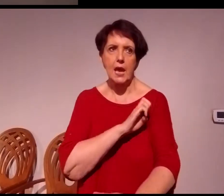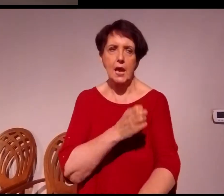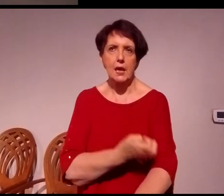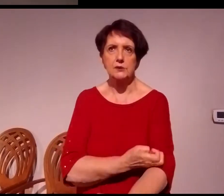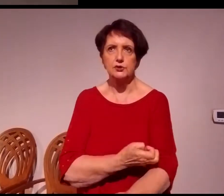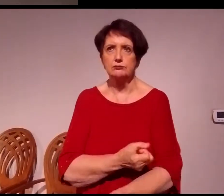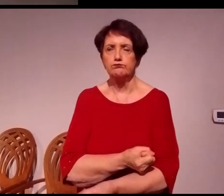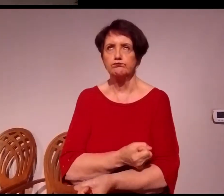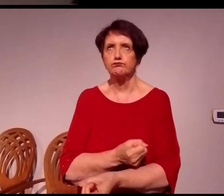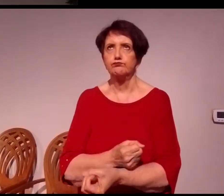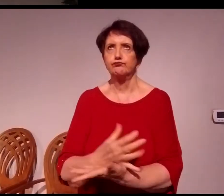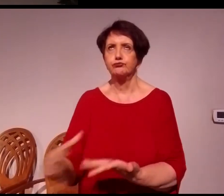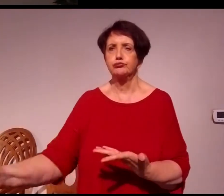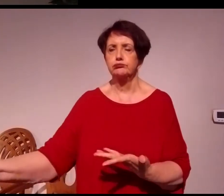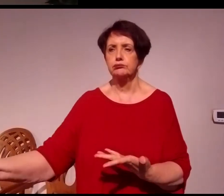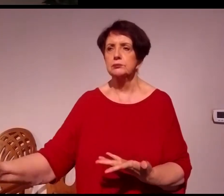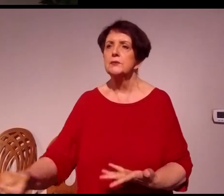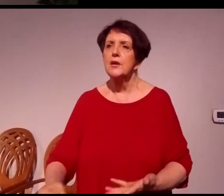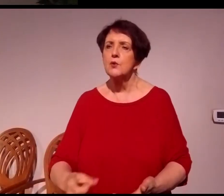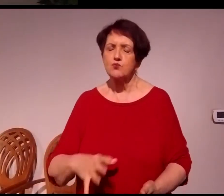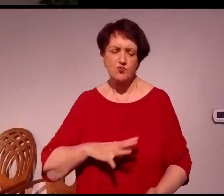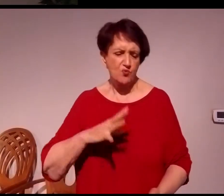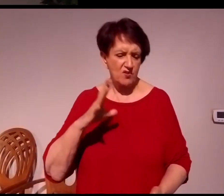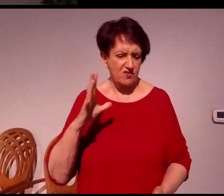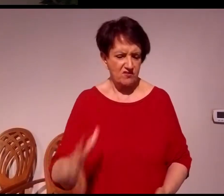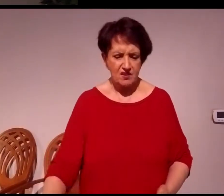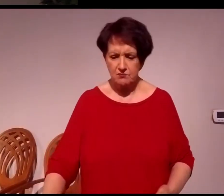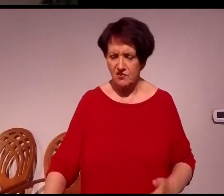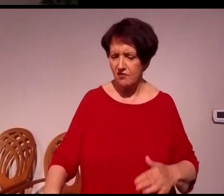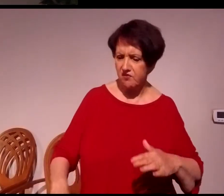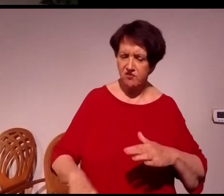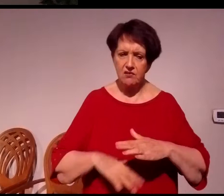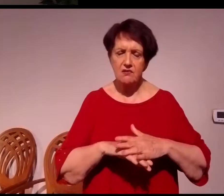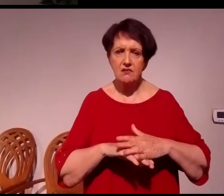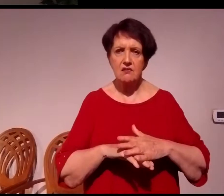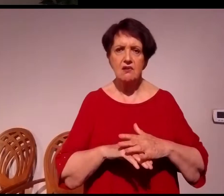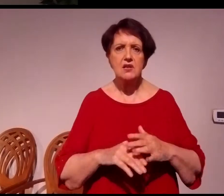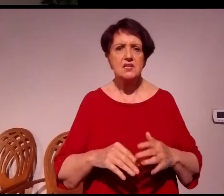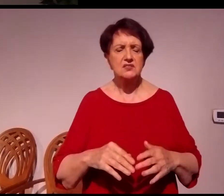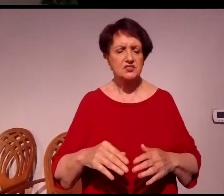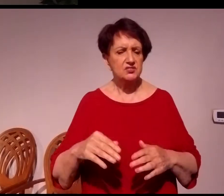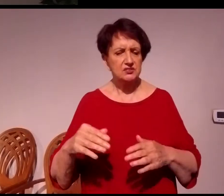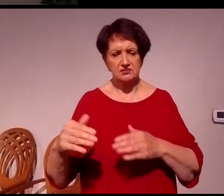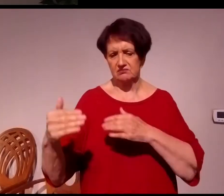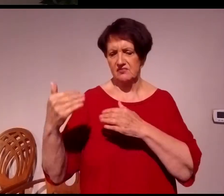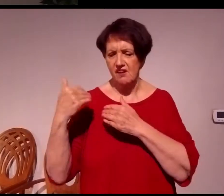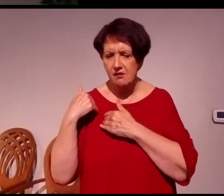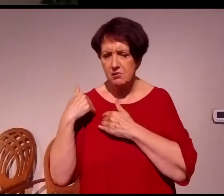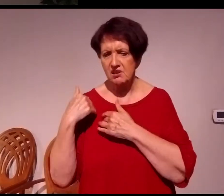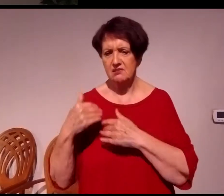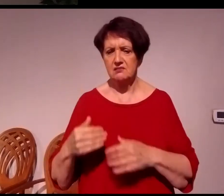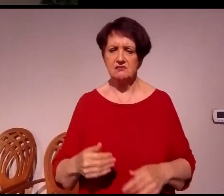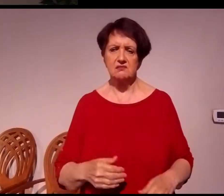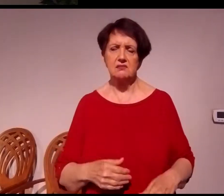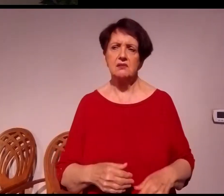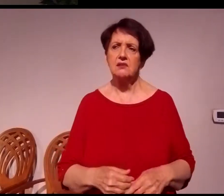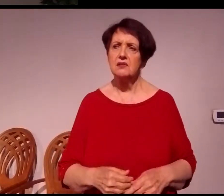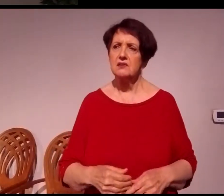become resentful. We think that, it's nothing but obligation. It's not so fun, is